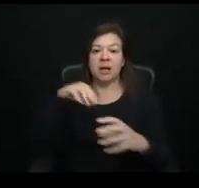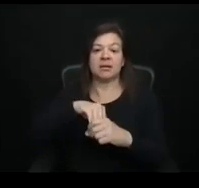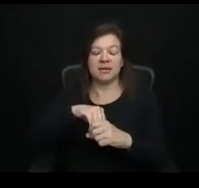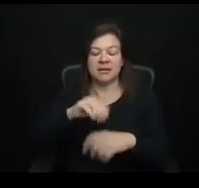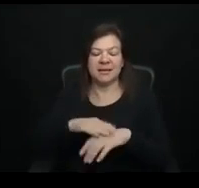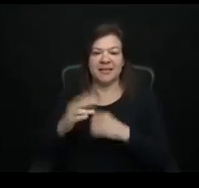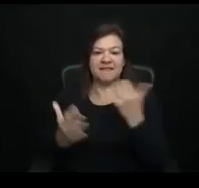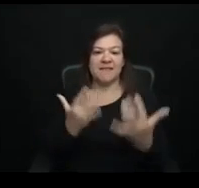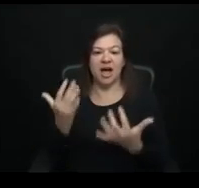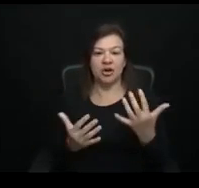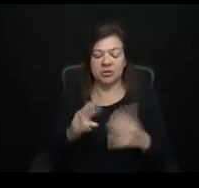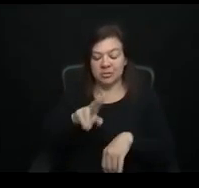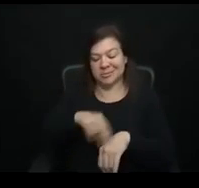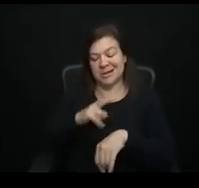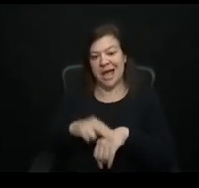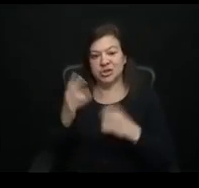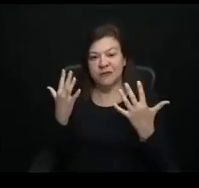National Forest, and